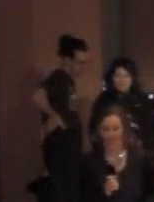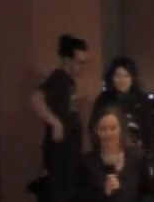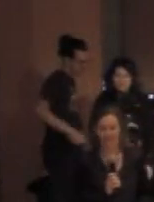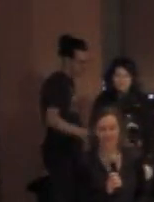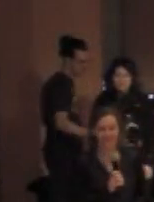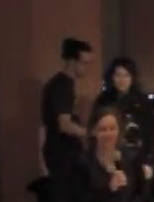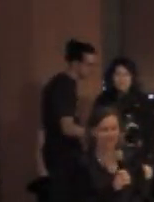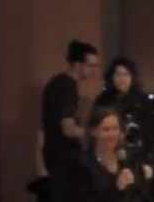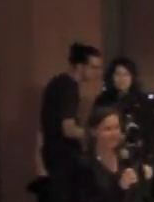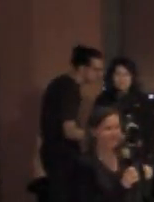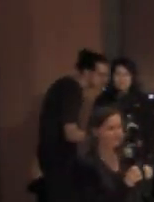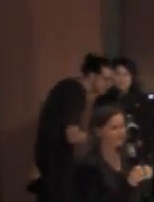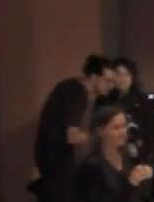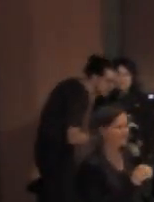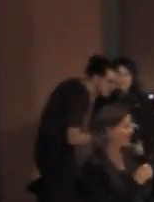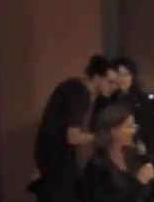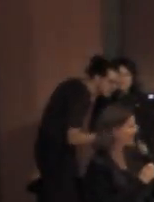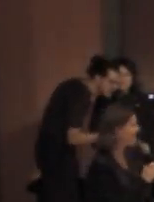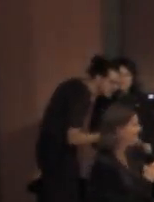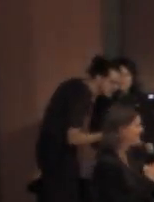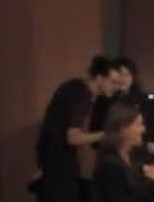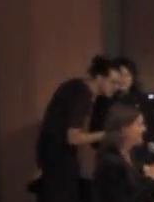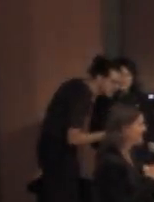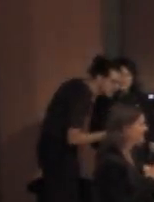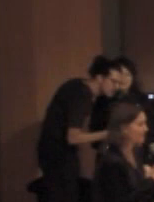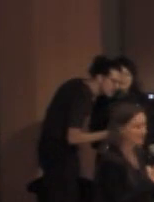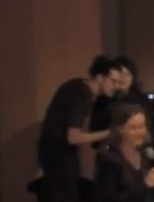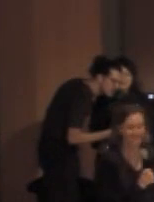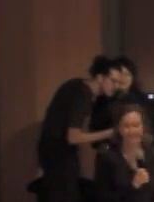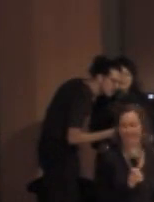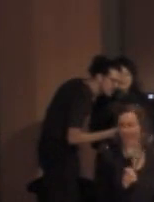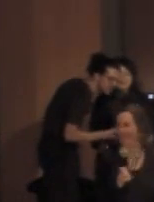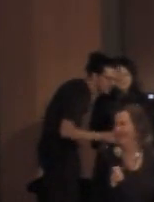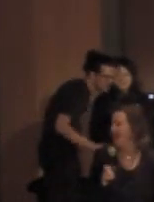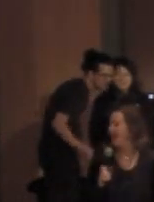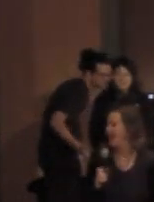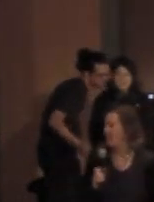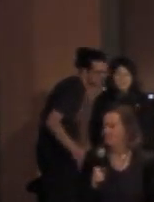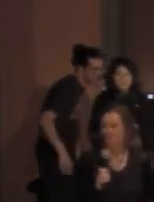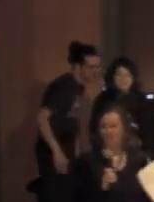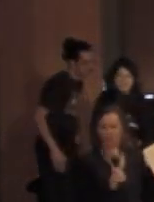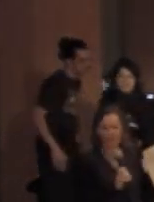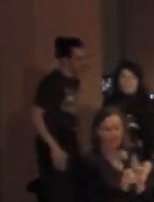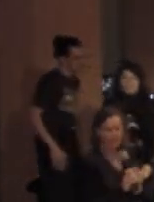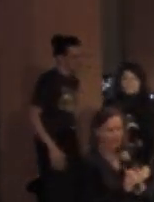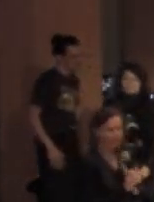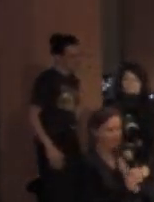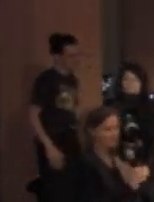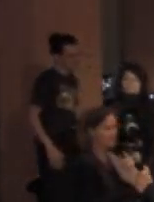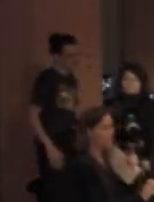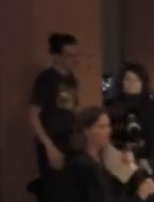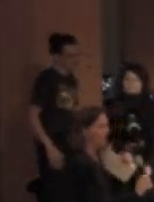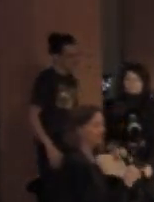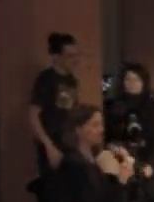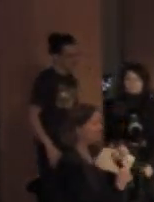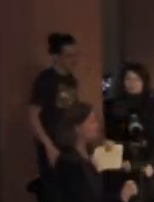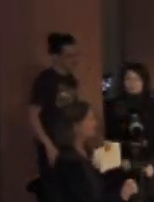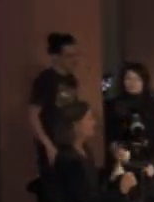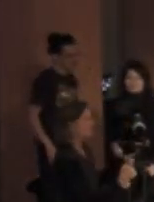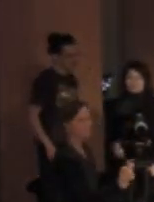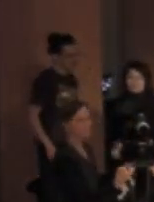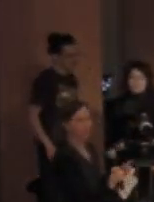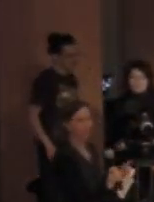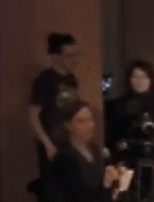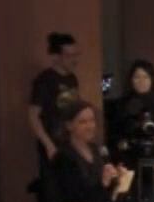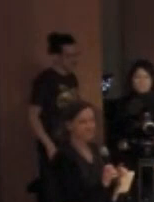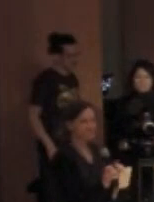such a thrill to hear you attack these words again um with your microphones you don't actually need to